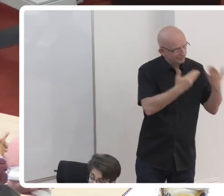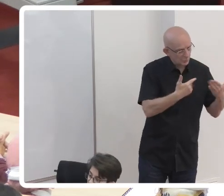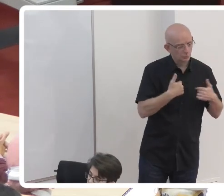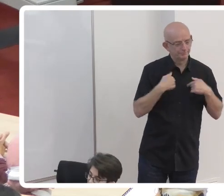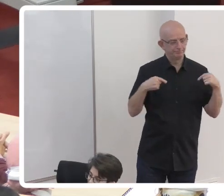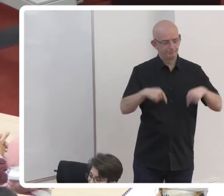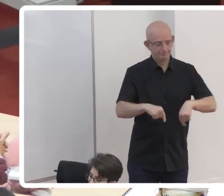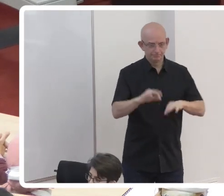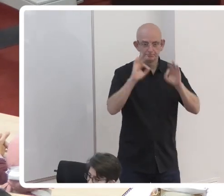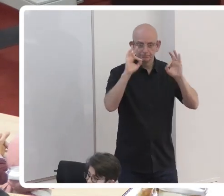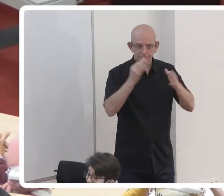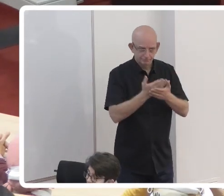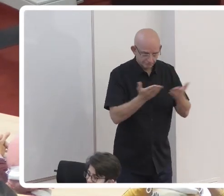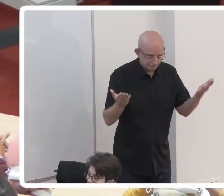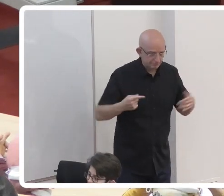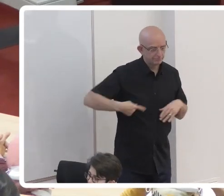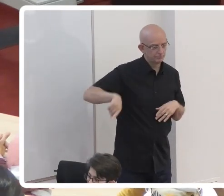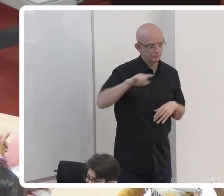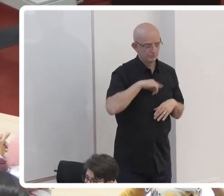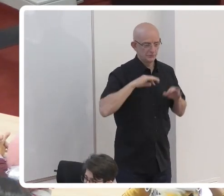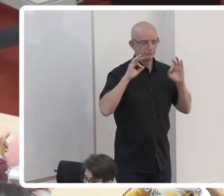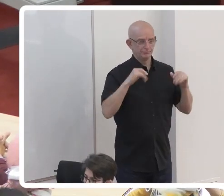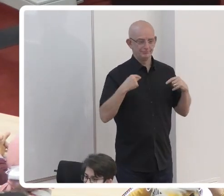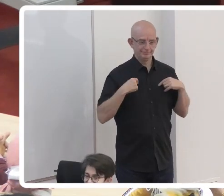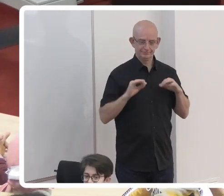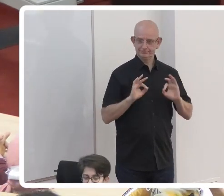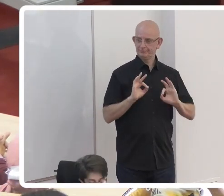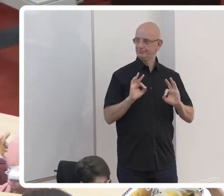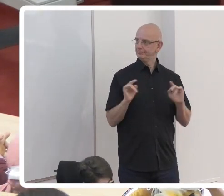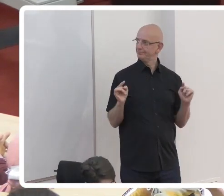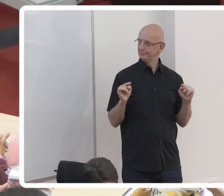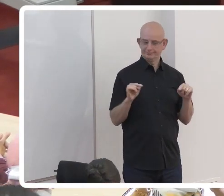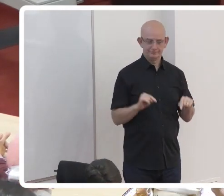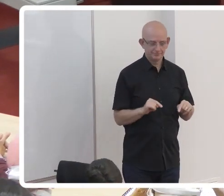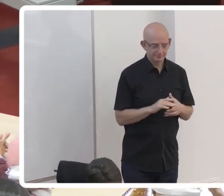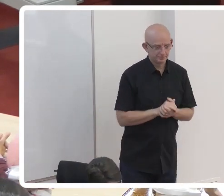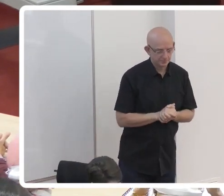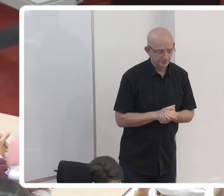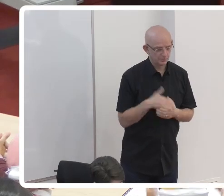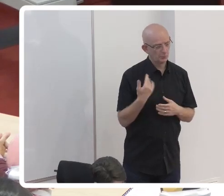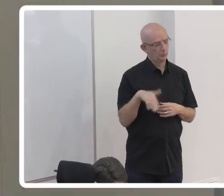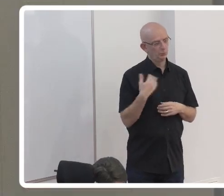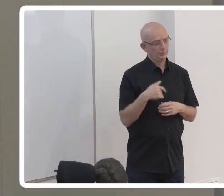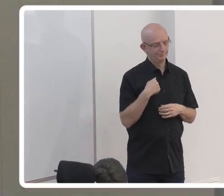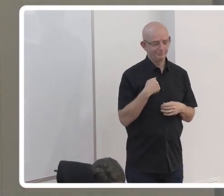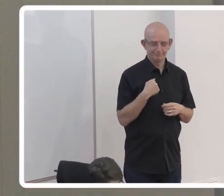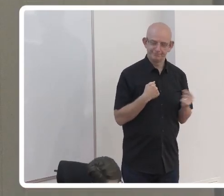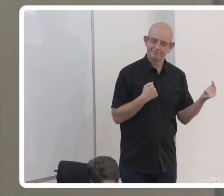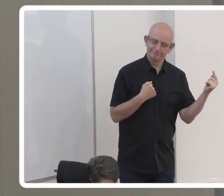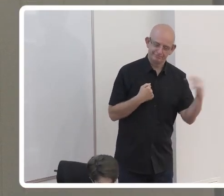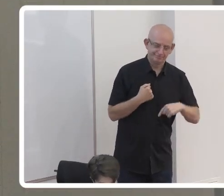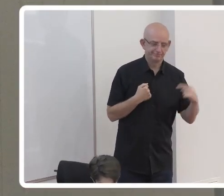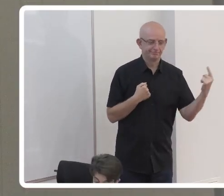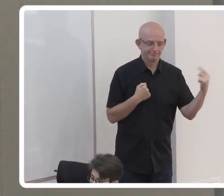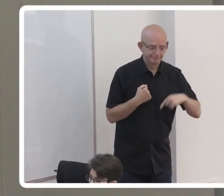to be here today. It's always such a pleasure to come back to Galway, not only because